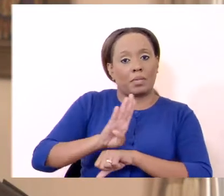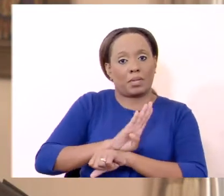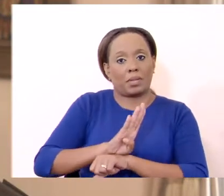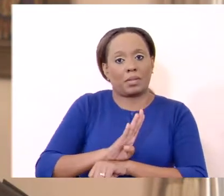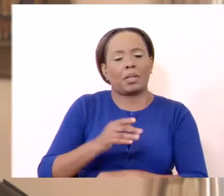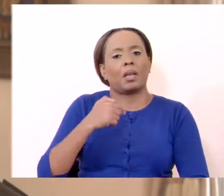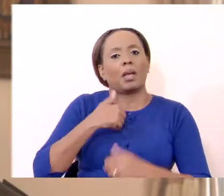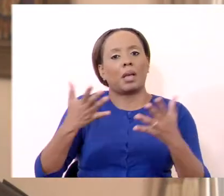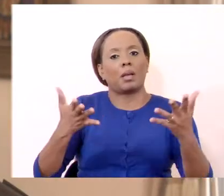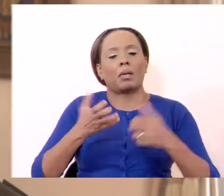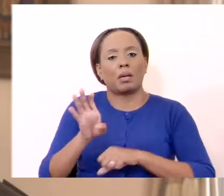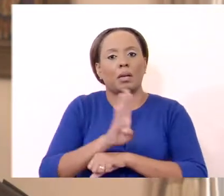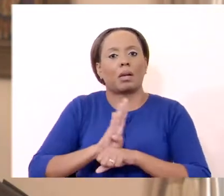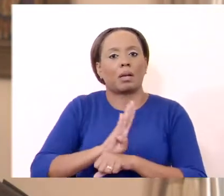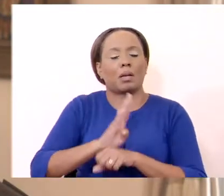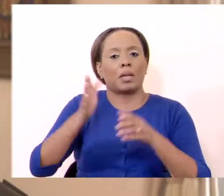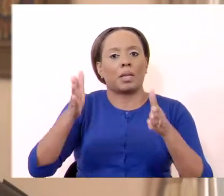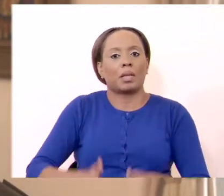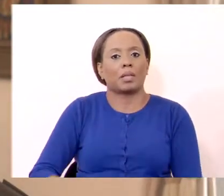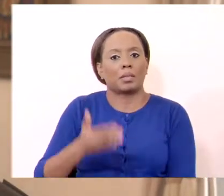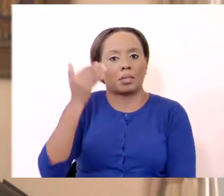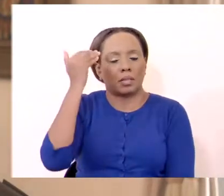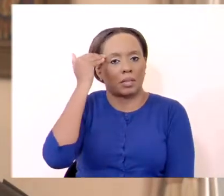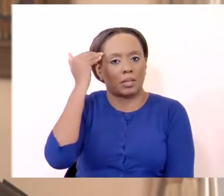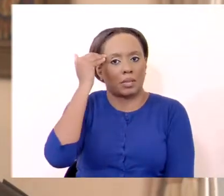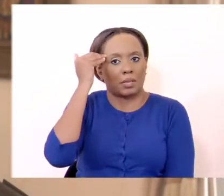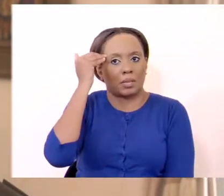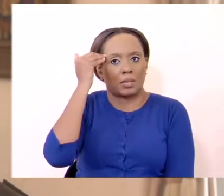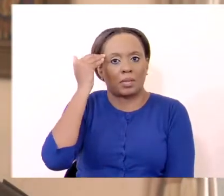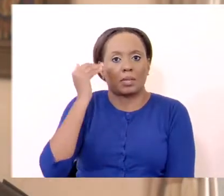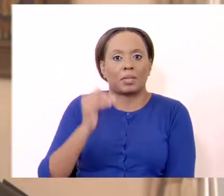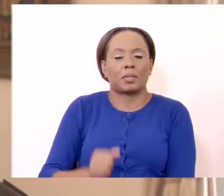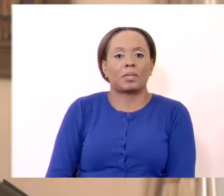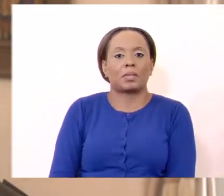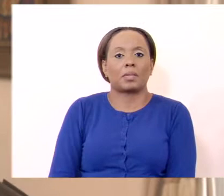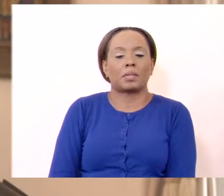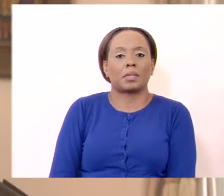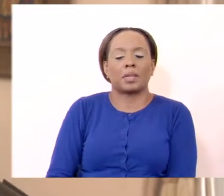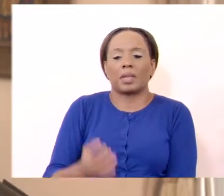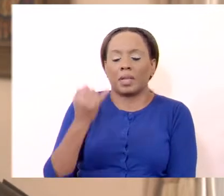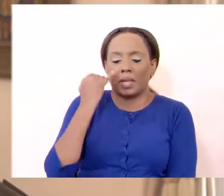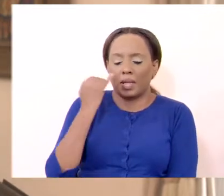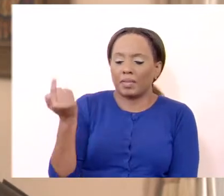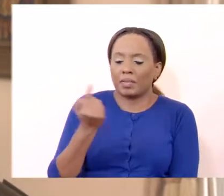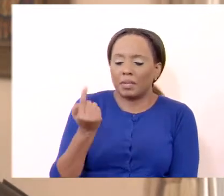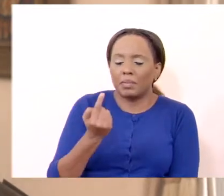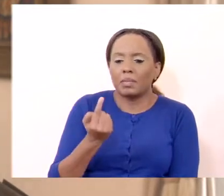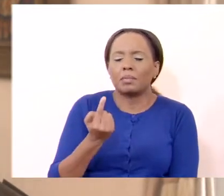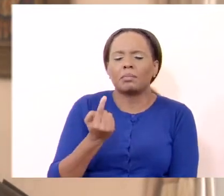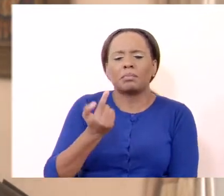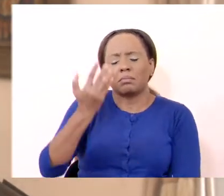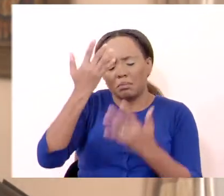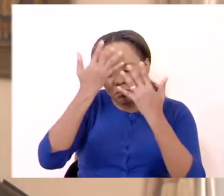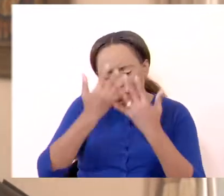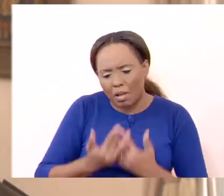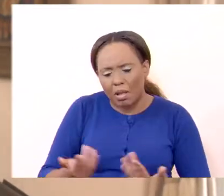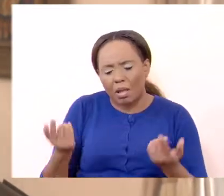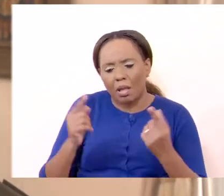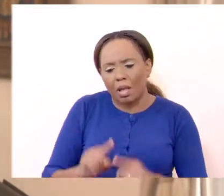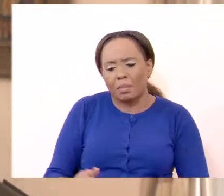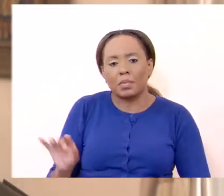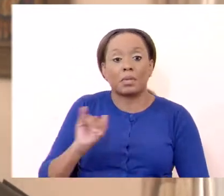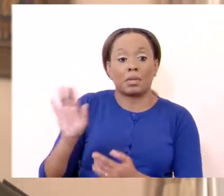to recognize that even when there is a sad outcome, like a death, this does not mean